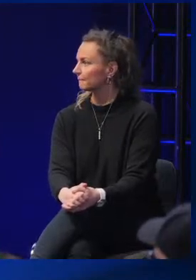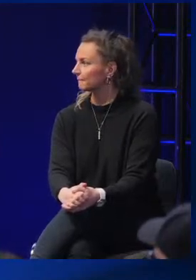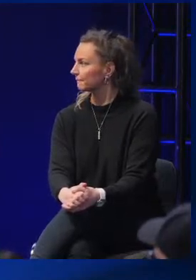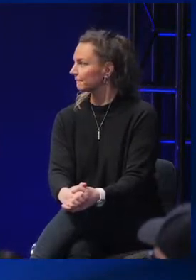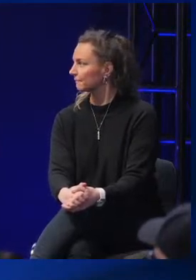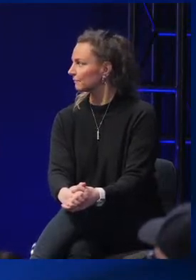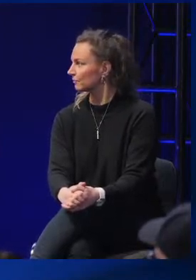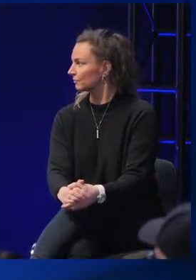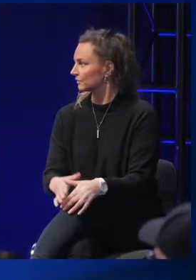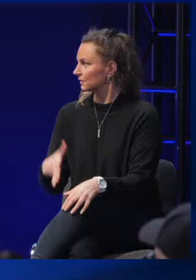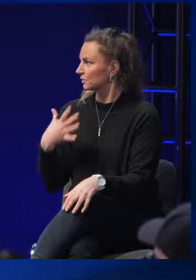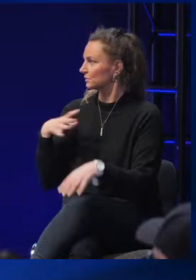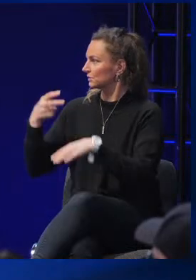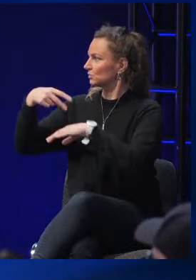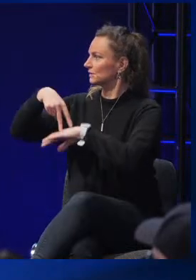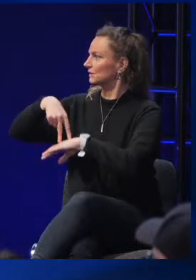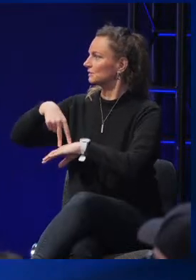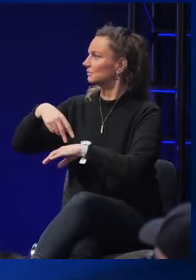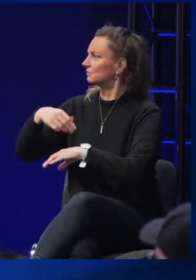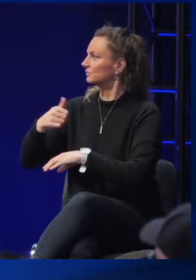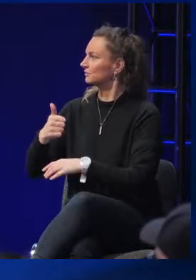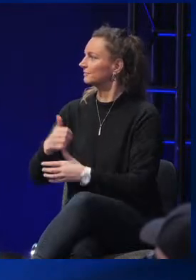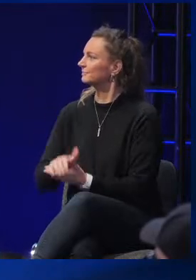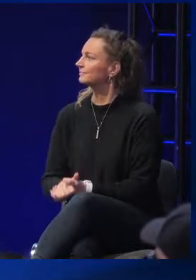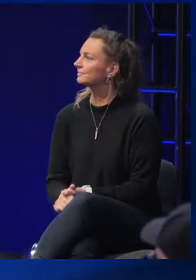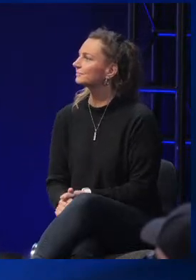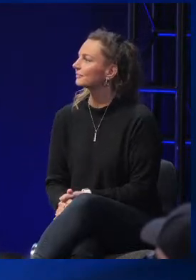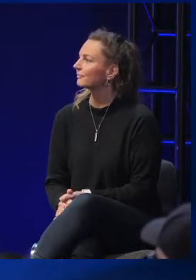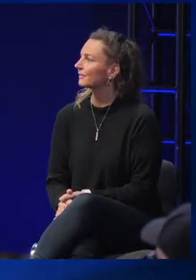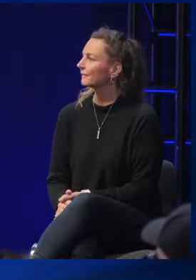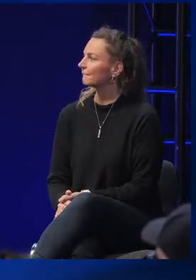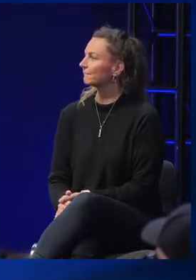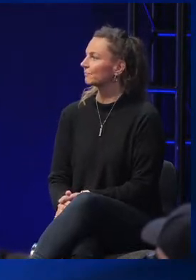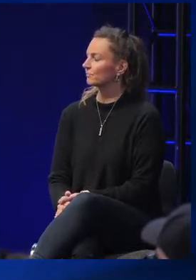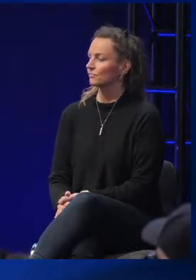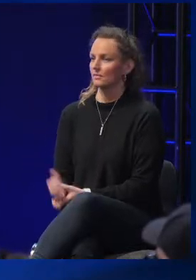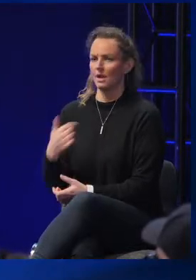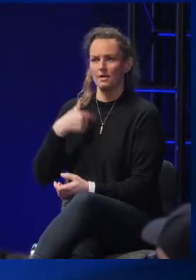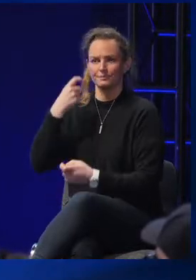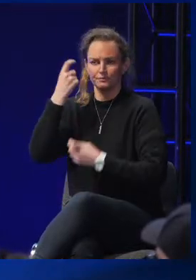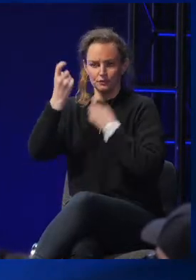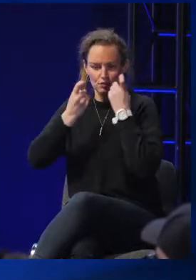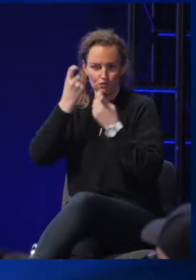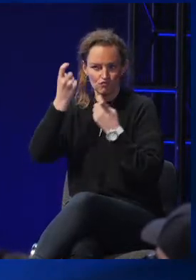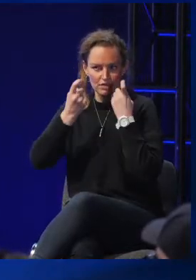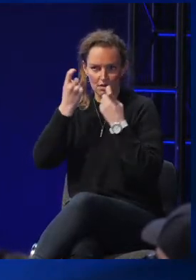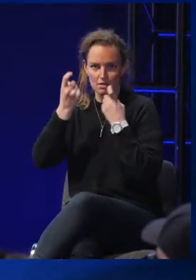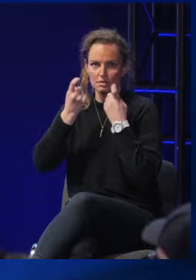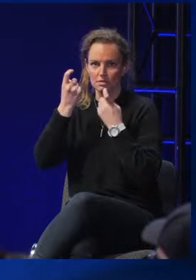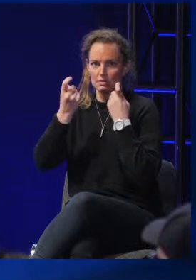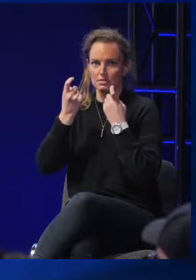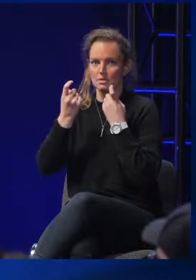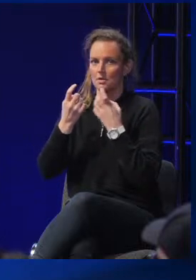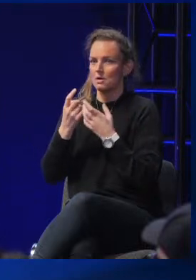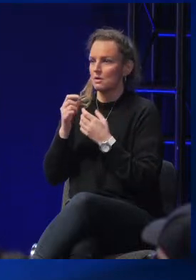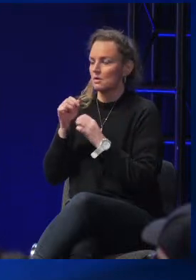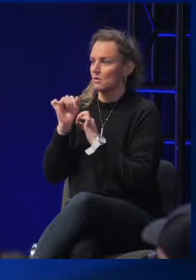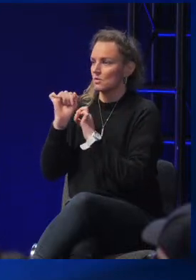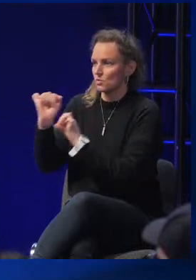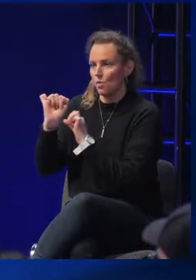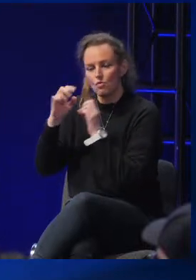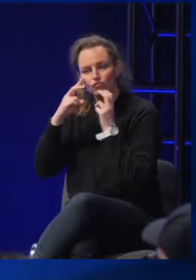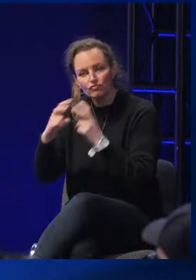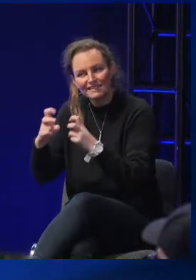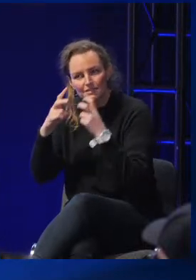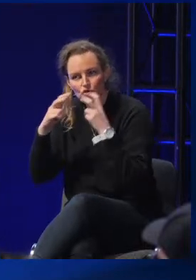Do you want me to stand up, or do you want to? Never mind. I was curious about your research